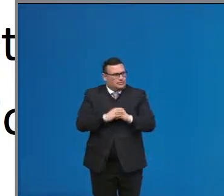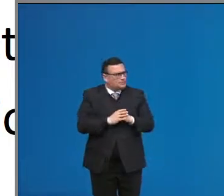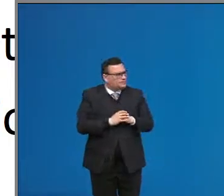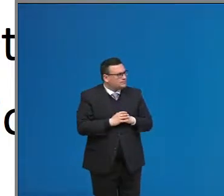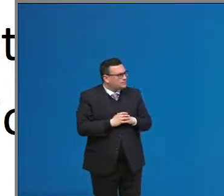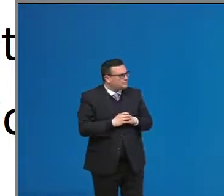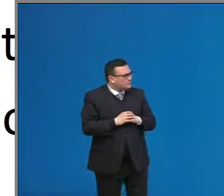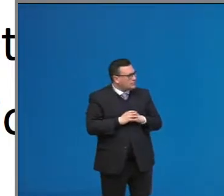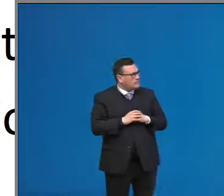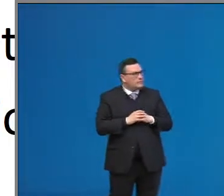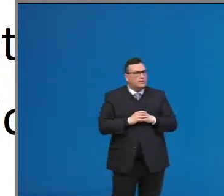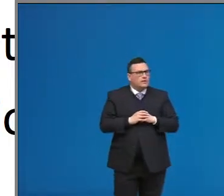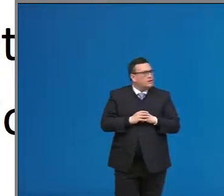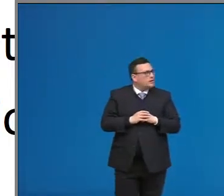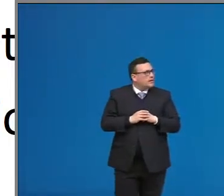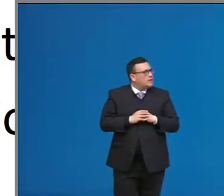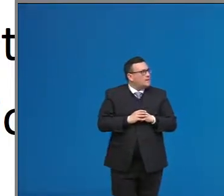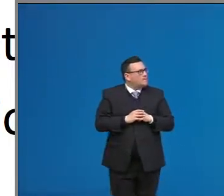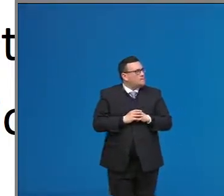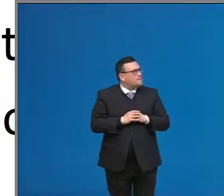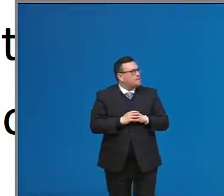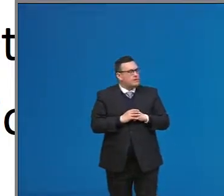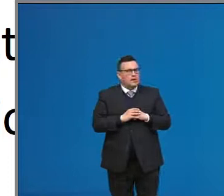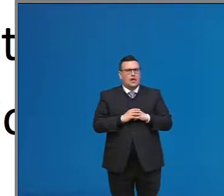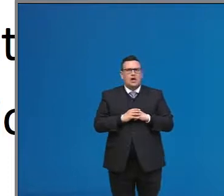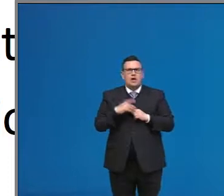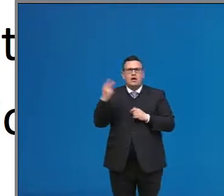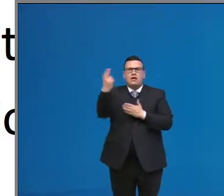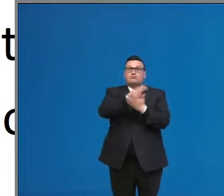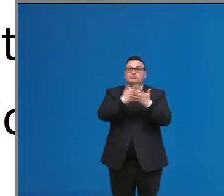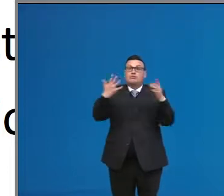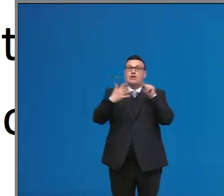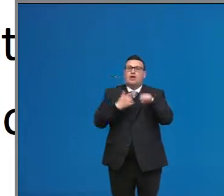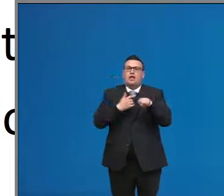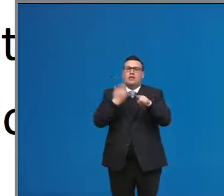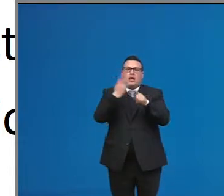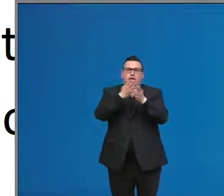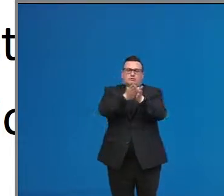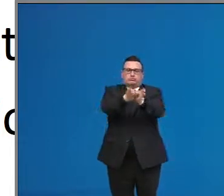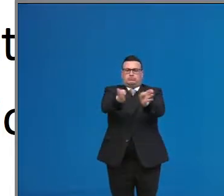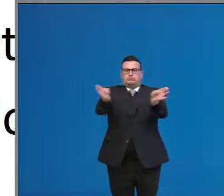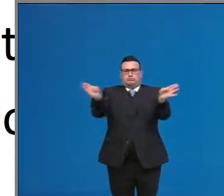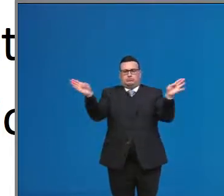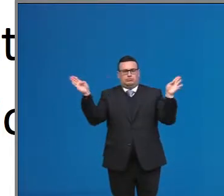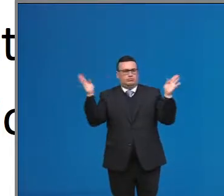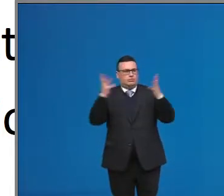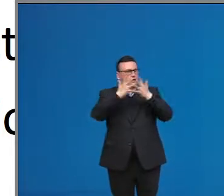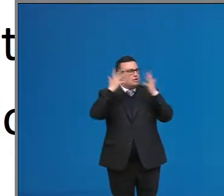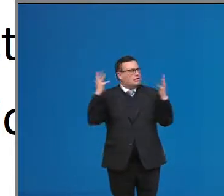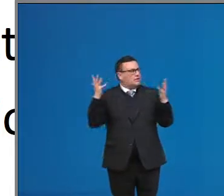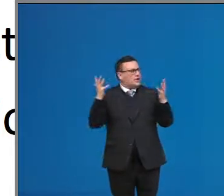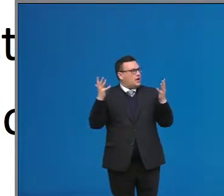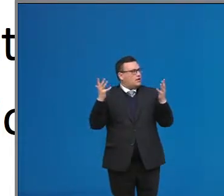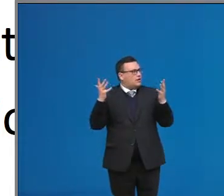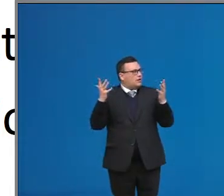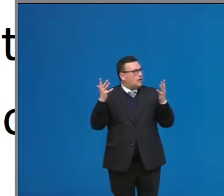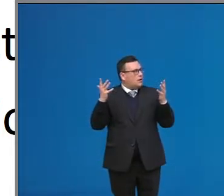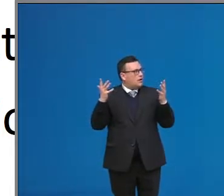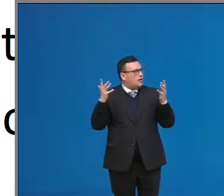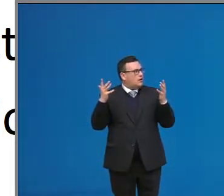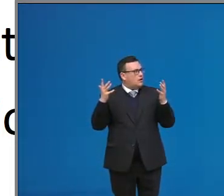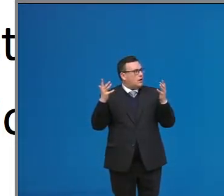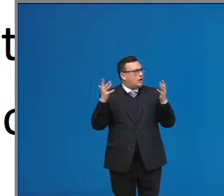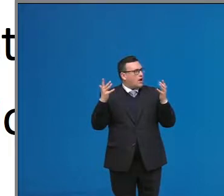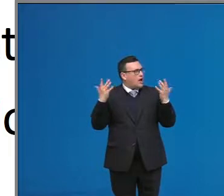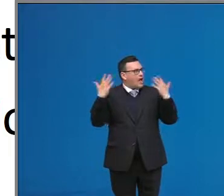The GRID project was established in several projects over a